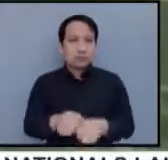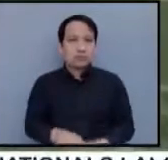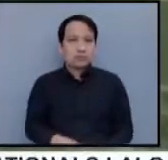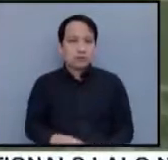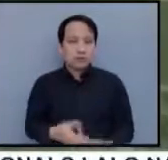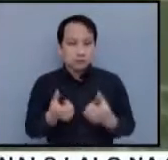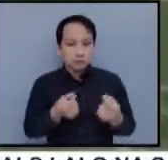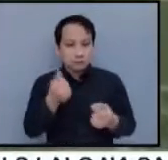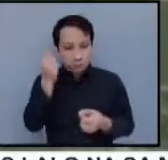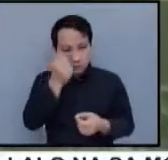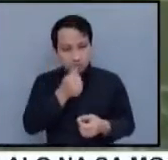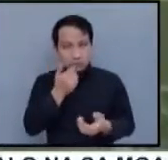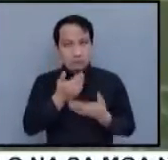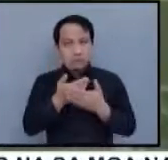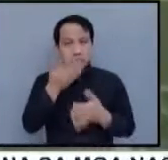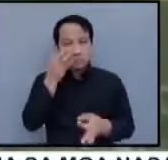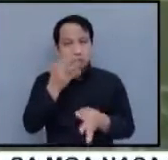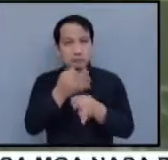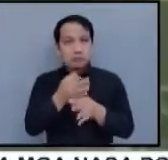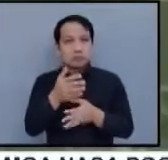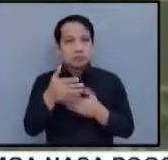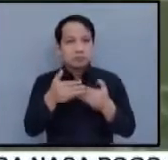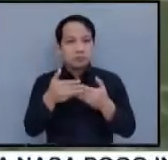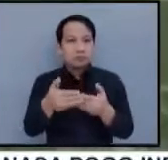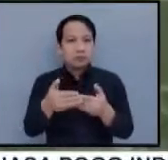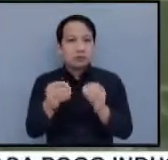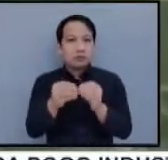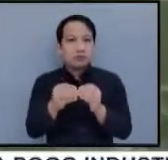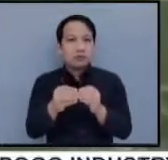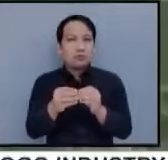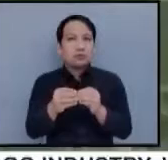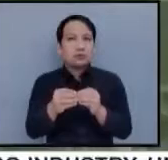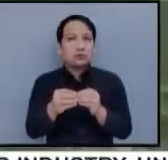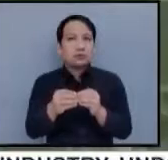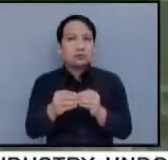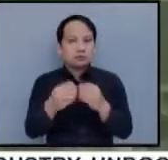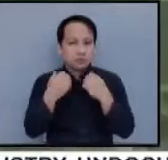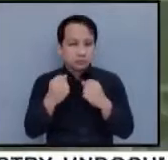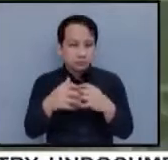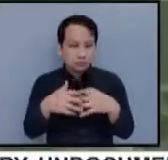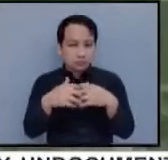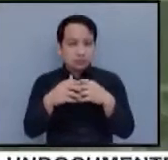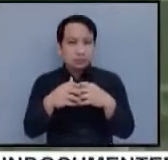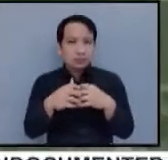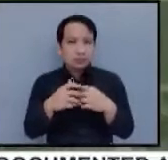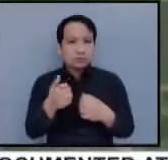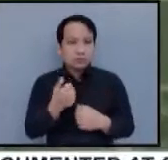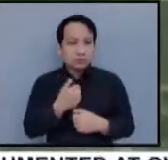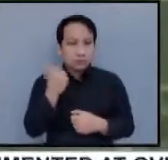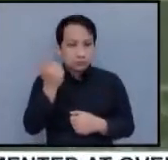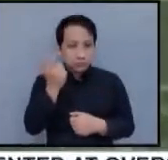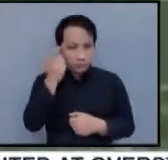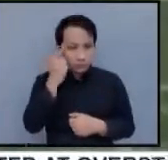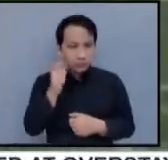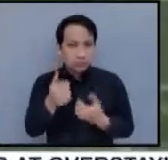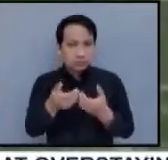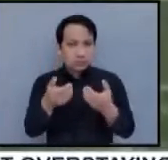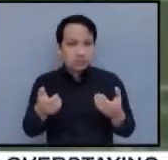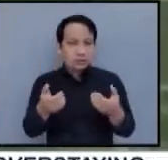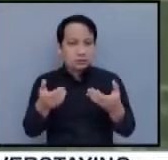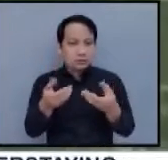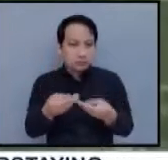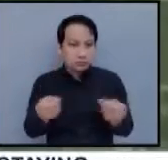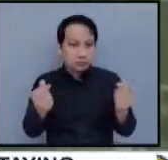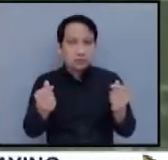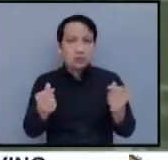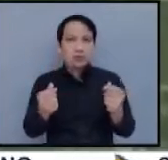good faith, has produced a credible and solid foundation for self-government that paves the way for